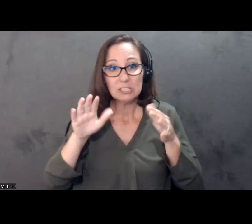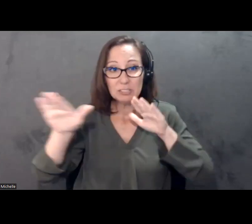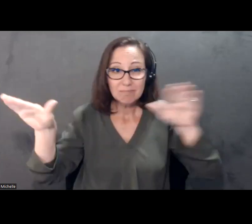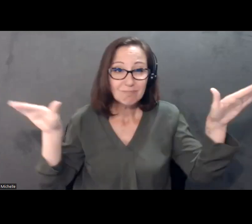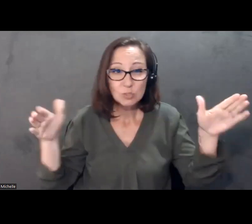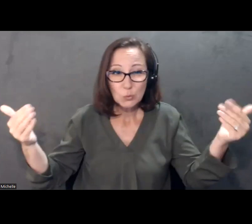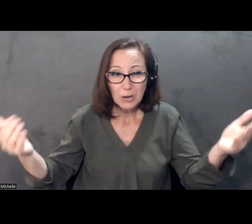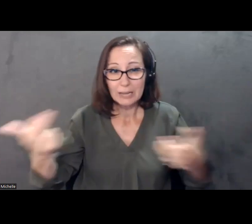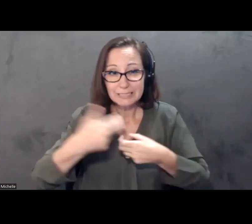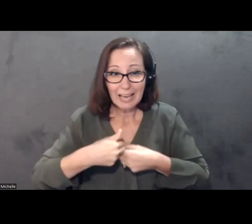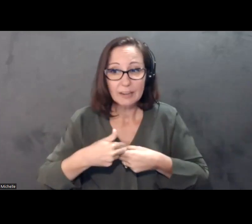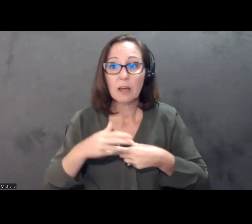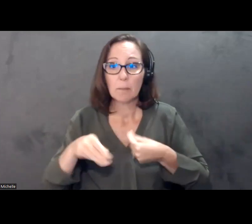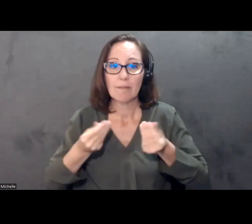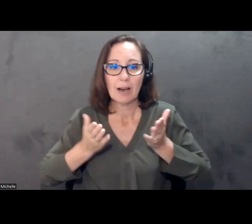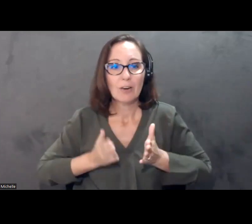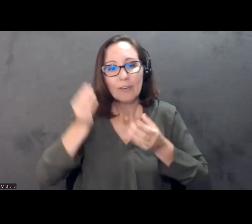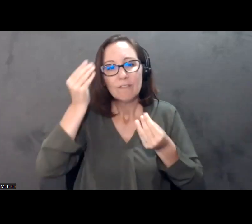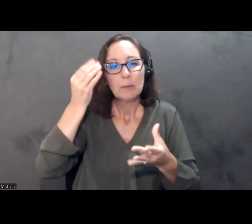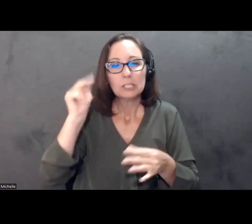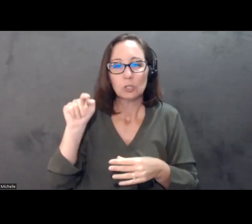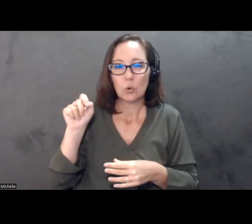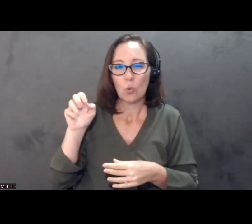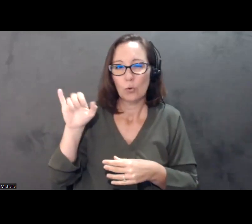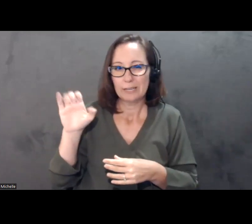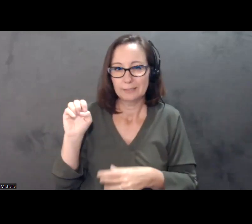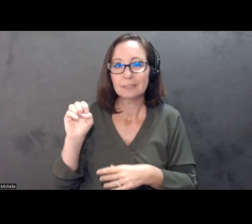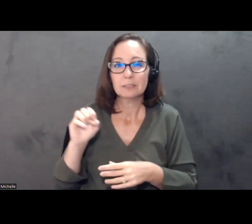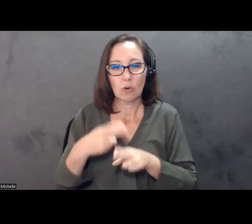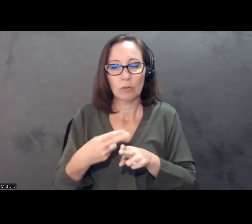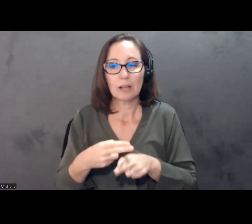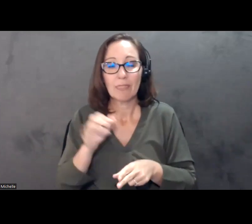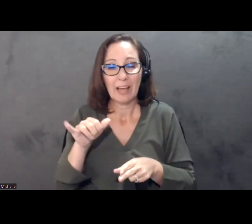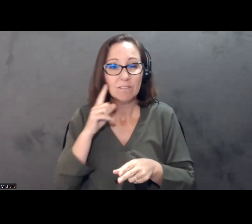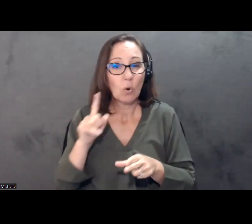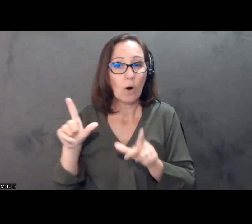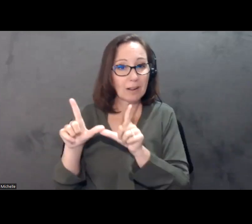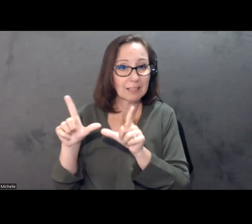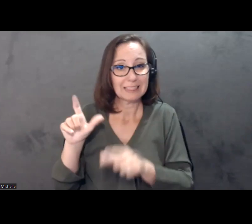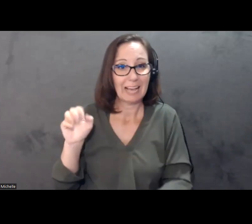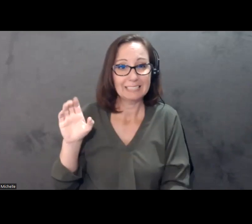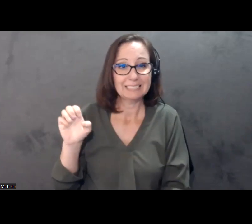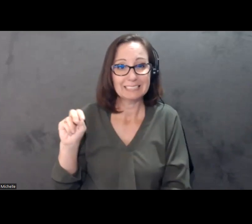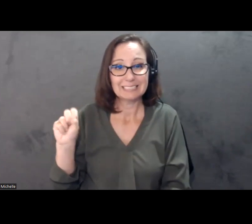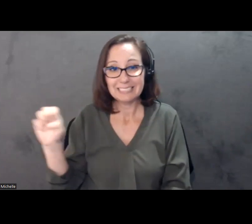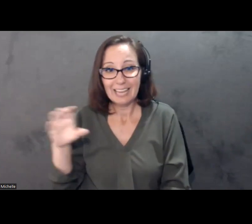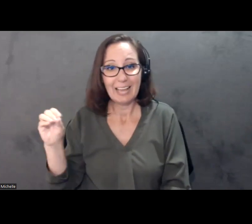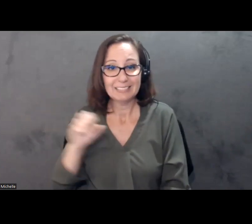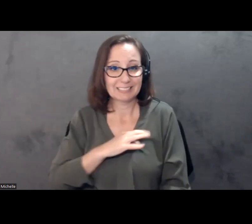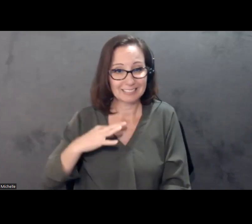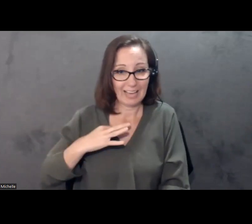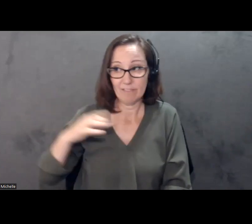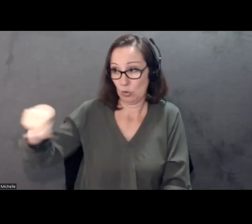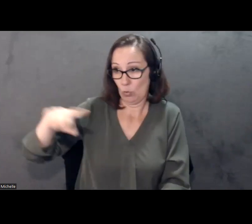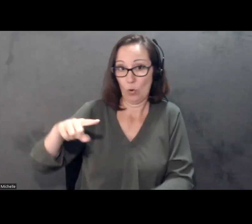is by sending out provider information notice. And these calls are specifically for licensees and staff so that they understand the changes that are